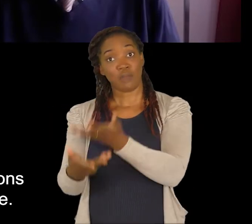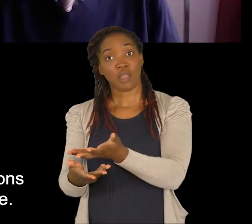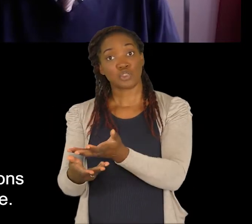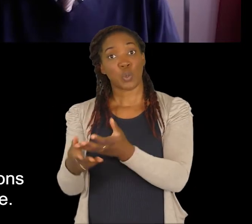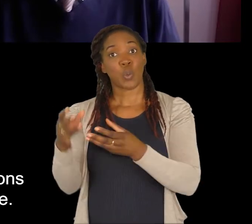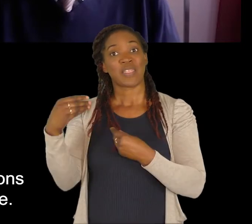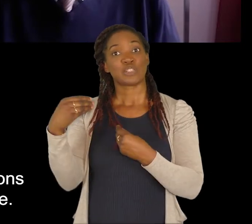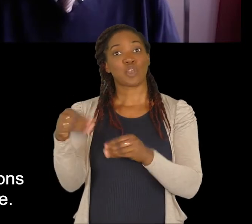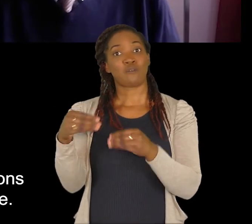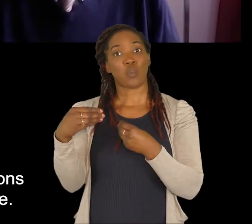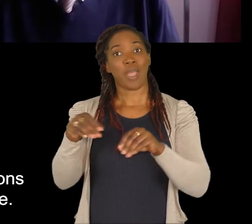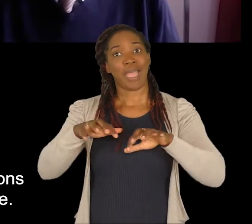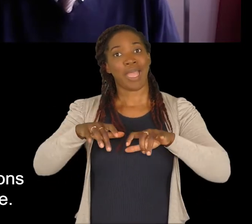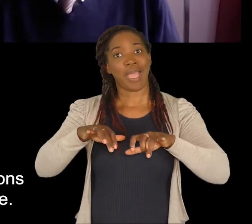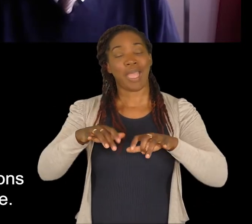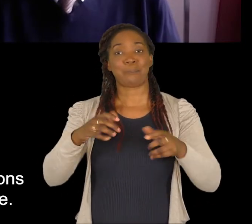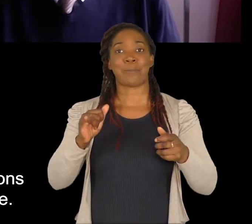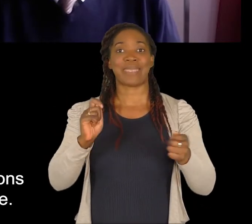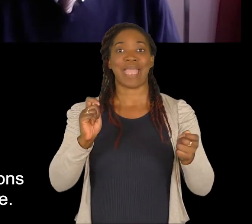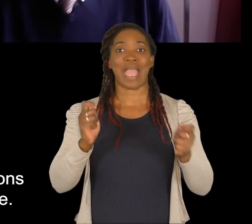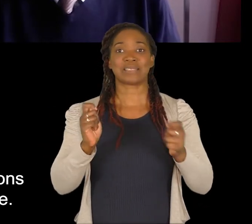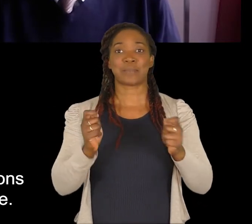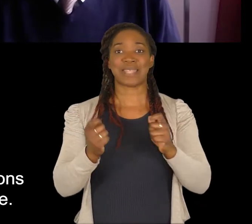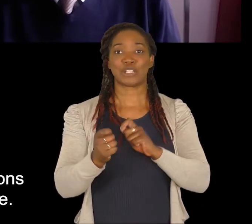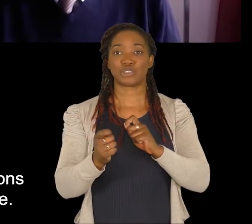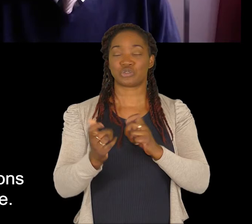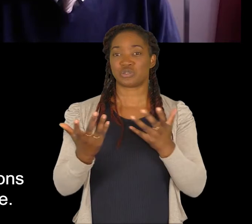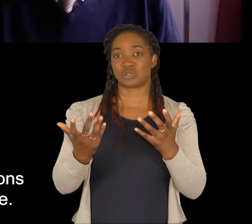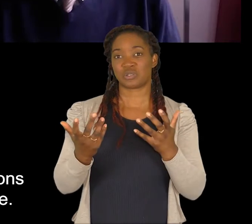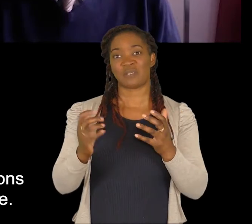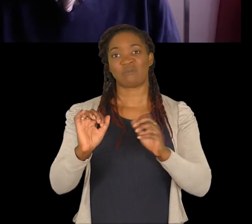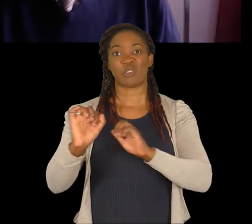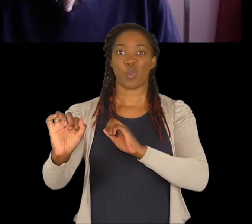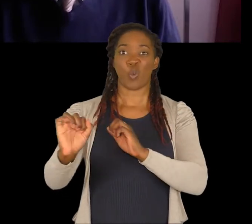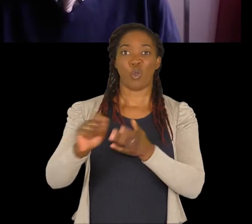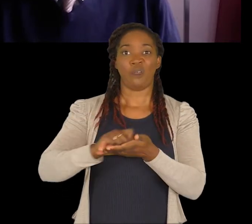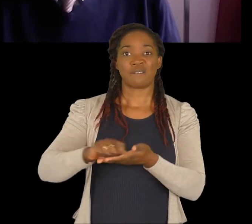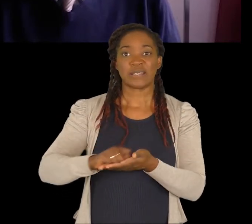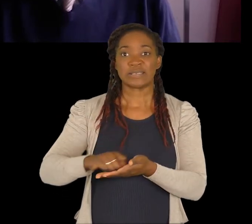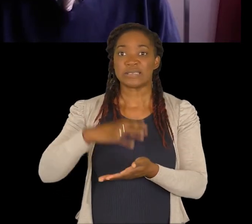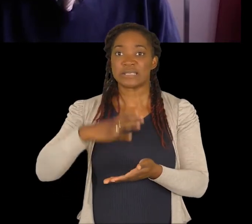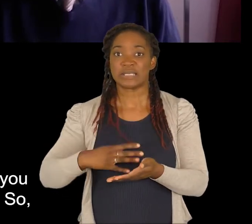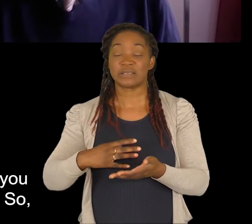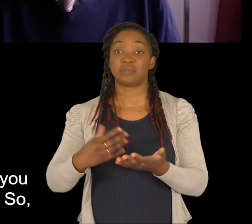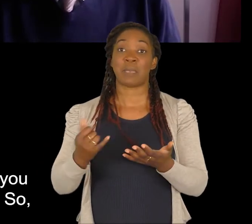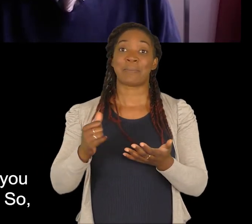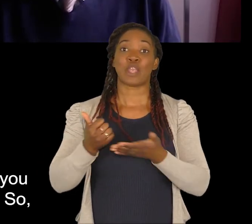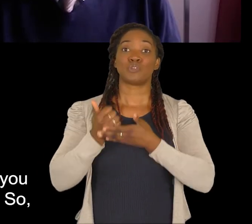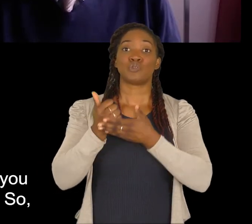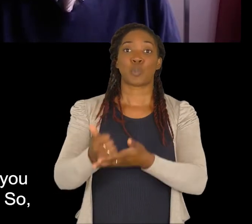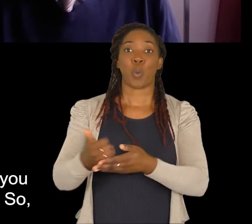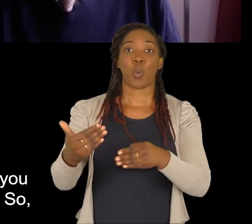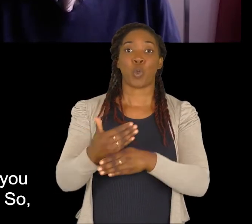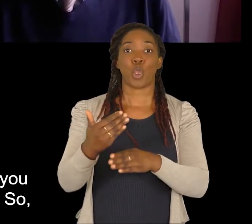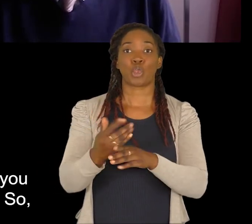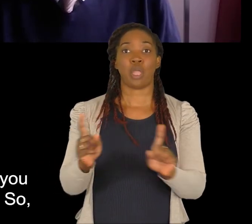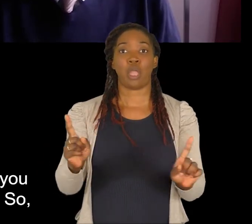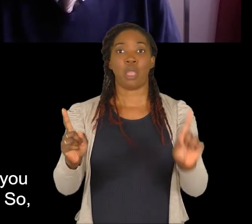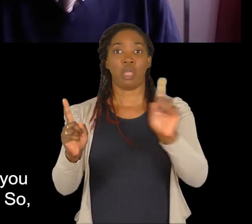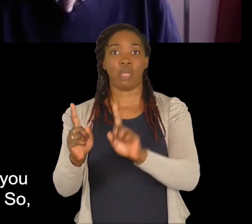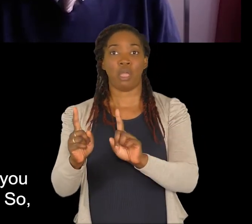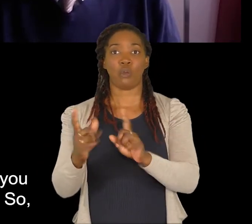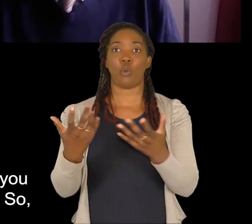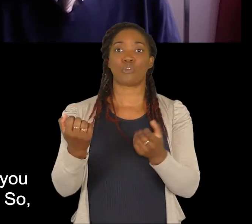software, adaptations that you may need in your office, a support worker, a